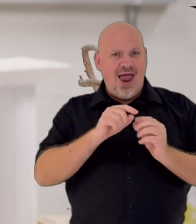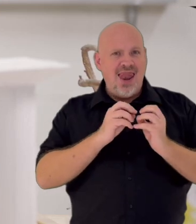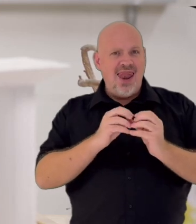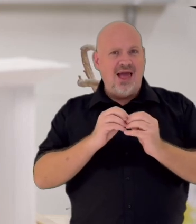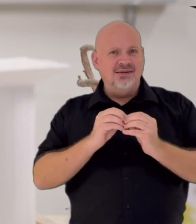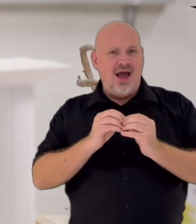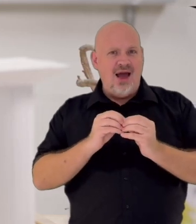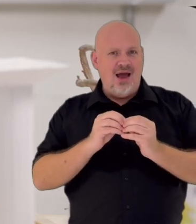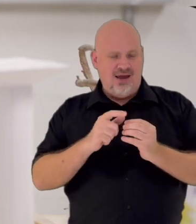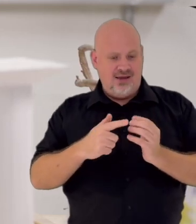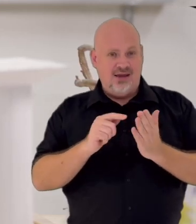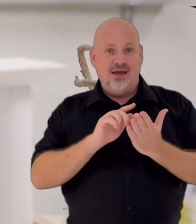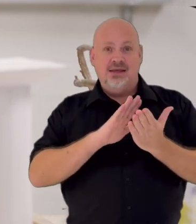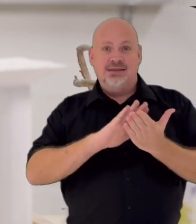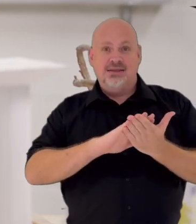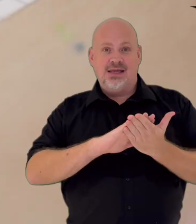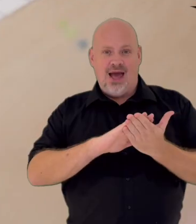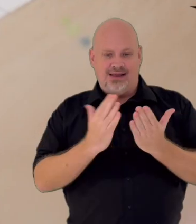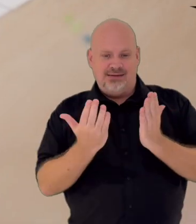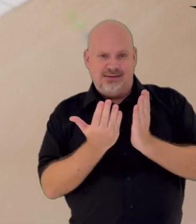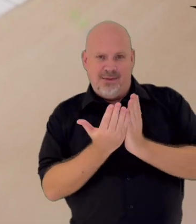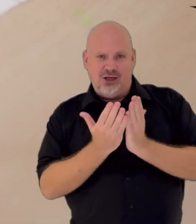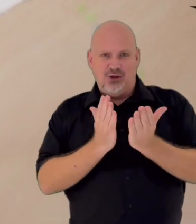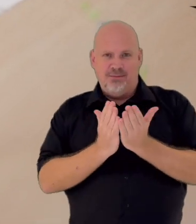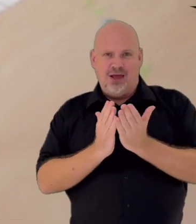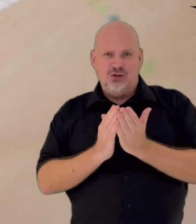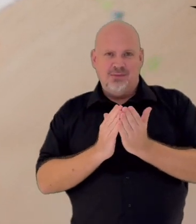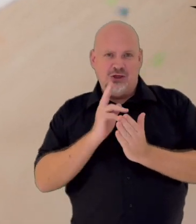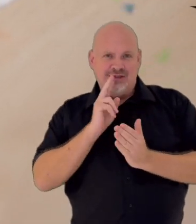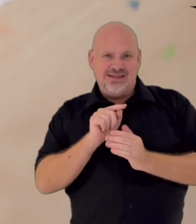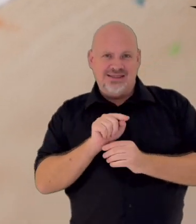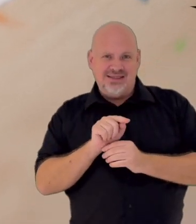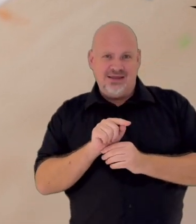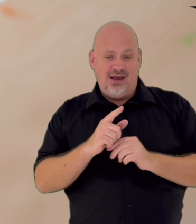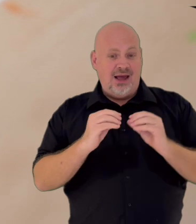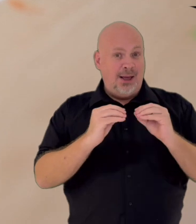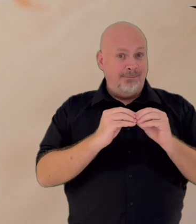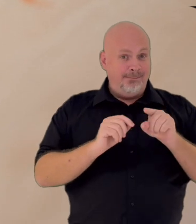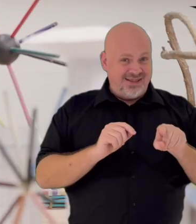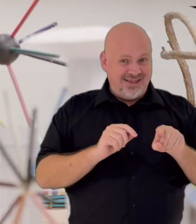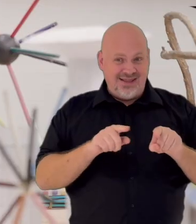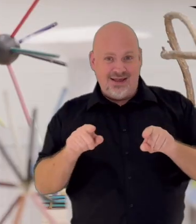them to each other. So B will go to B,